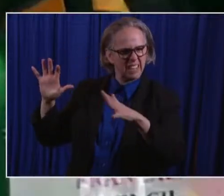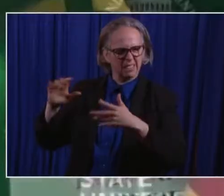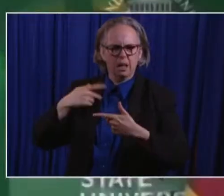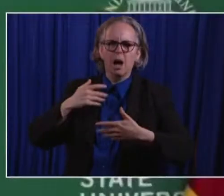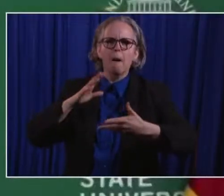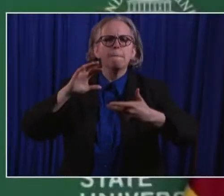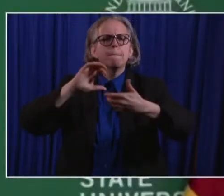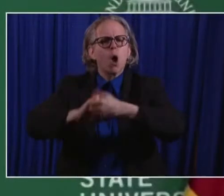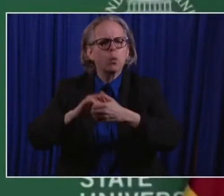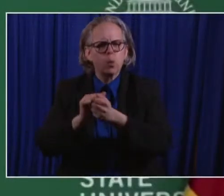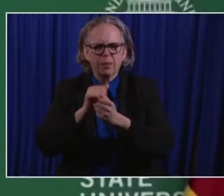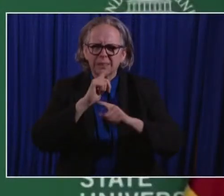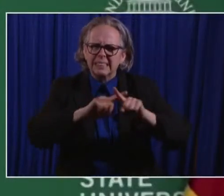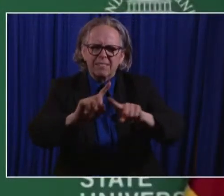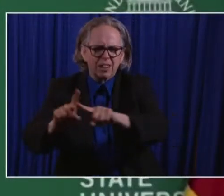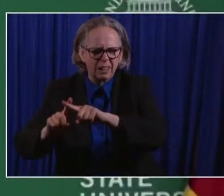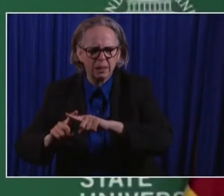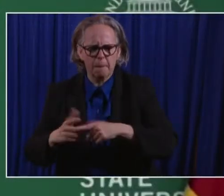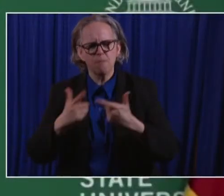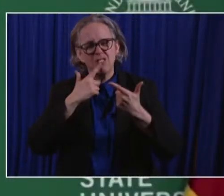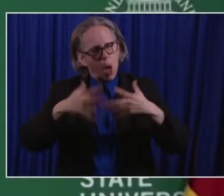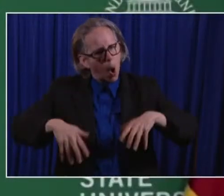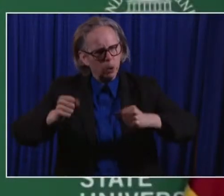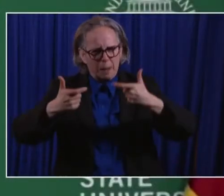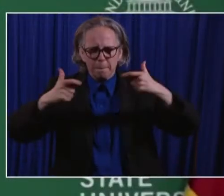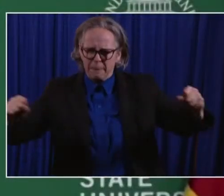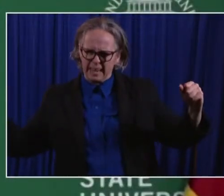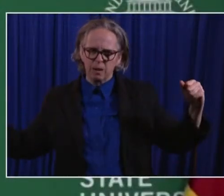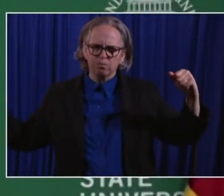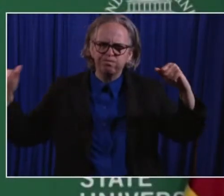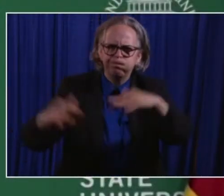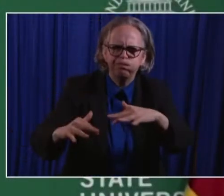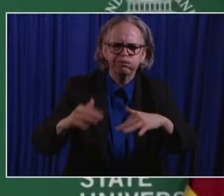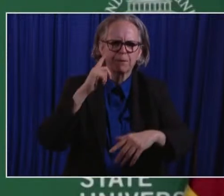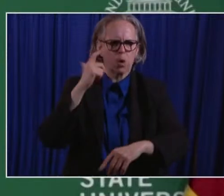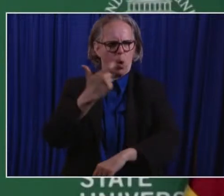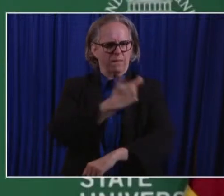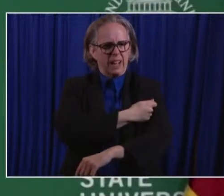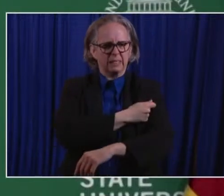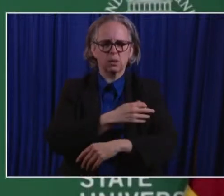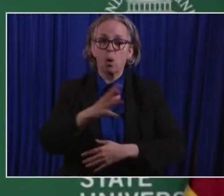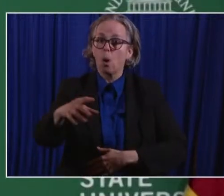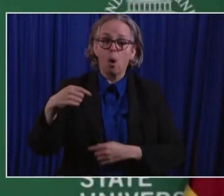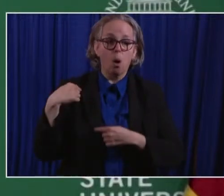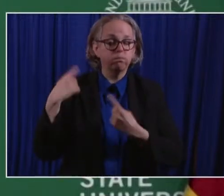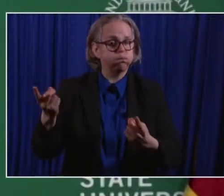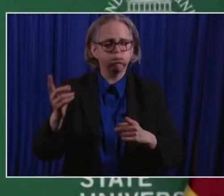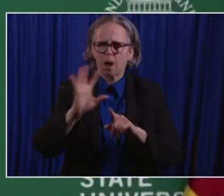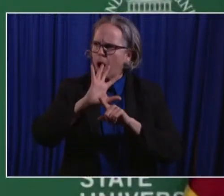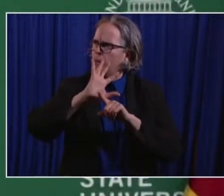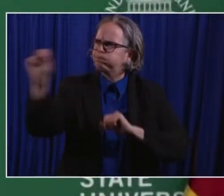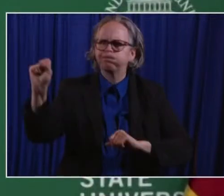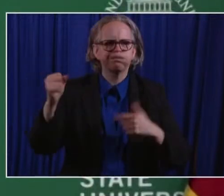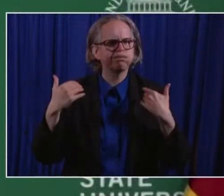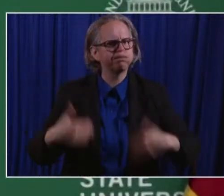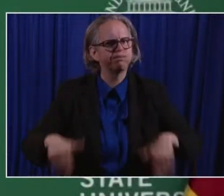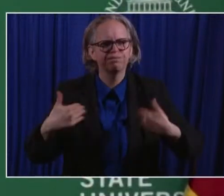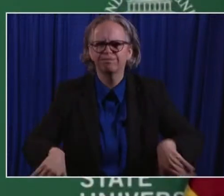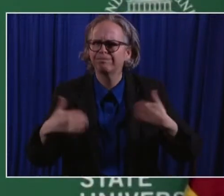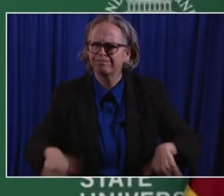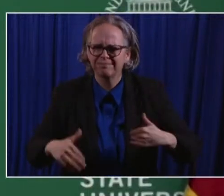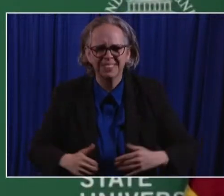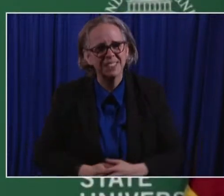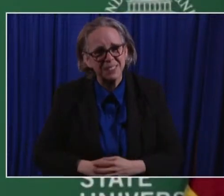mass vaccination site. It has been phenomenally successful. Since then, the